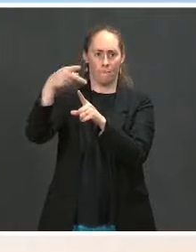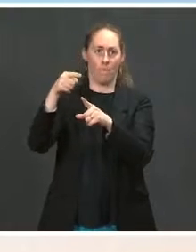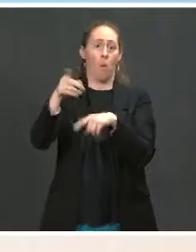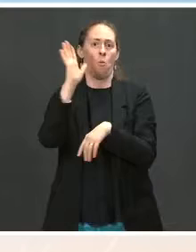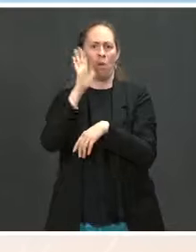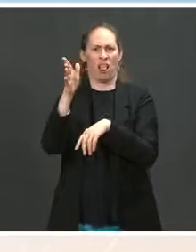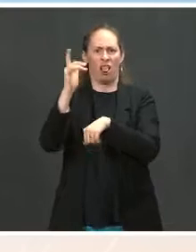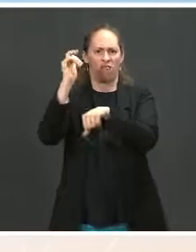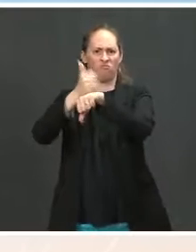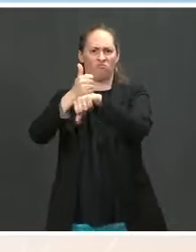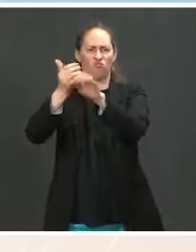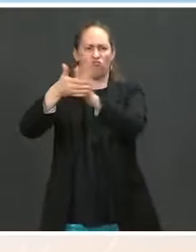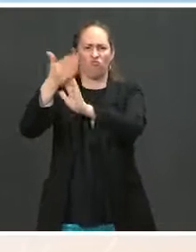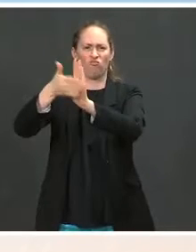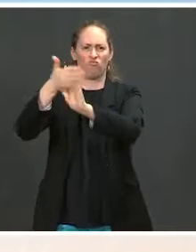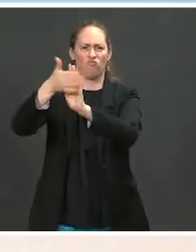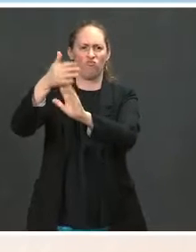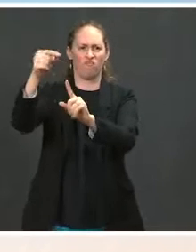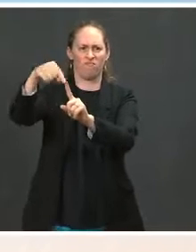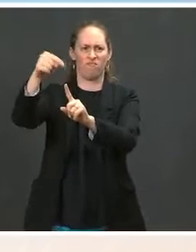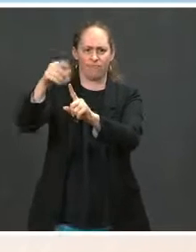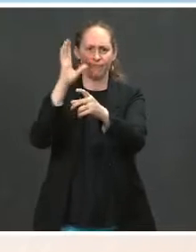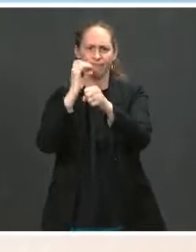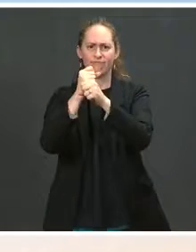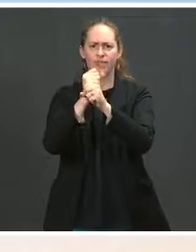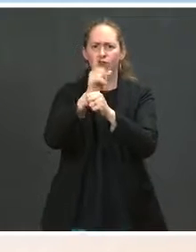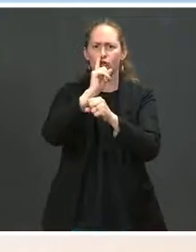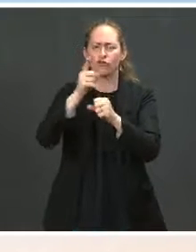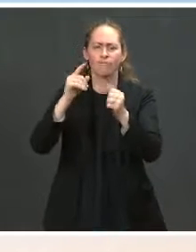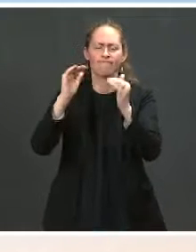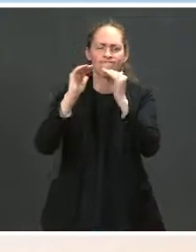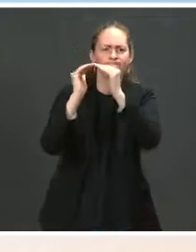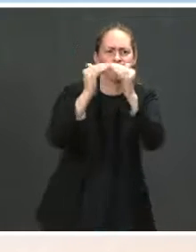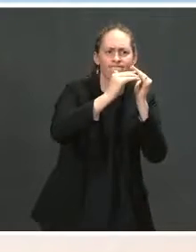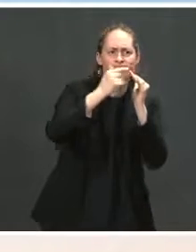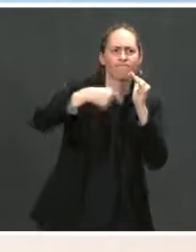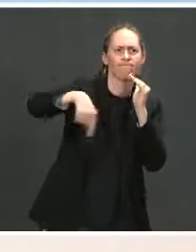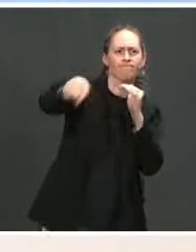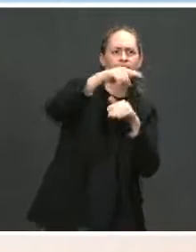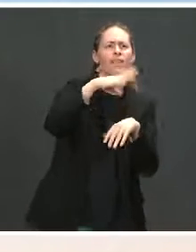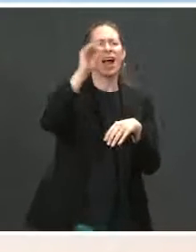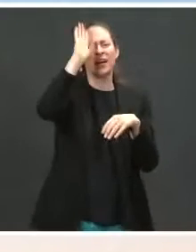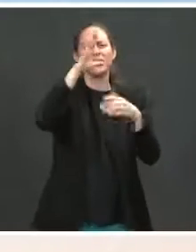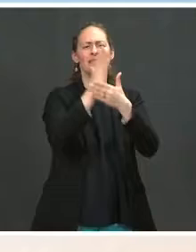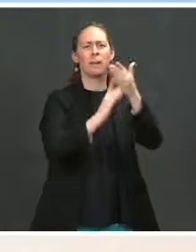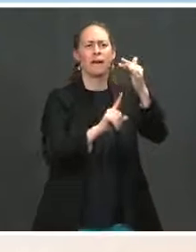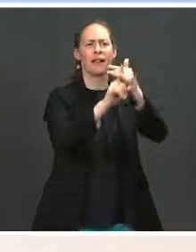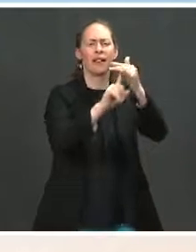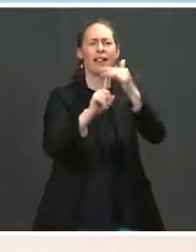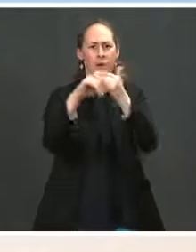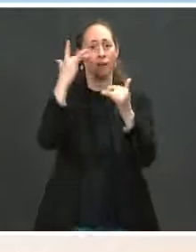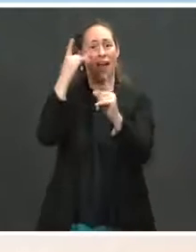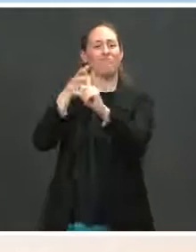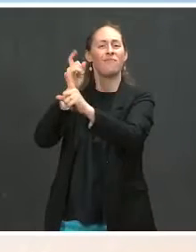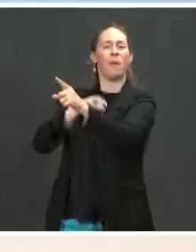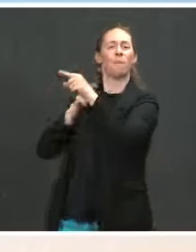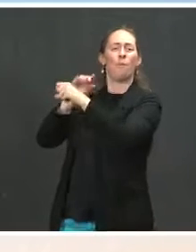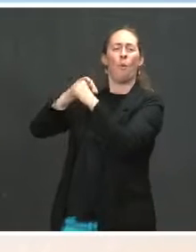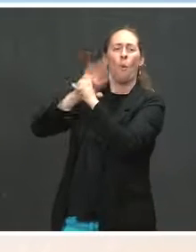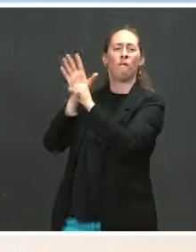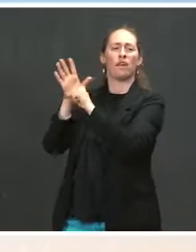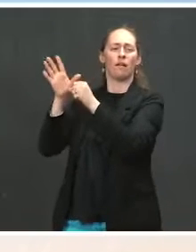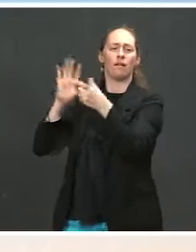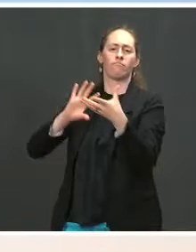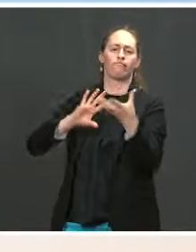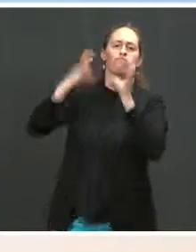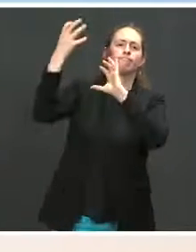an equitable and swift recovery from the economic challenges brought on by the COVID-19 pandemic. Jacob will also